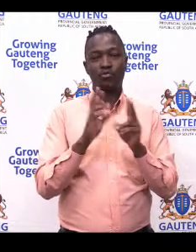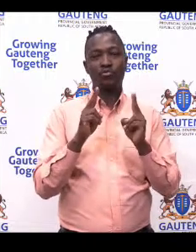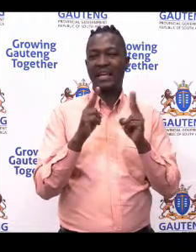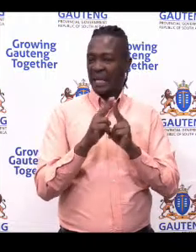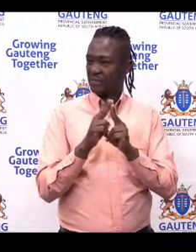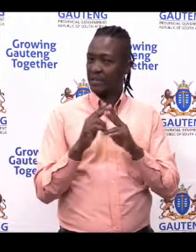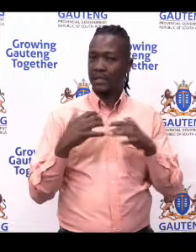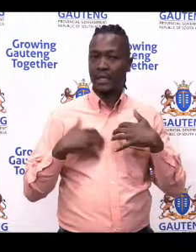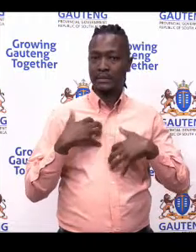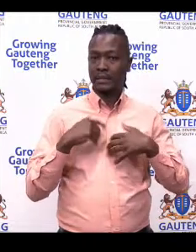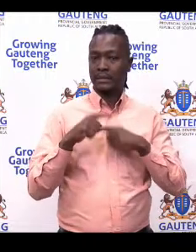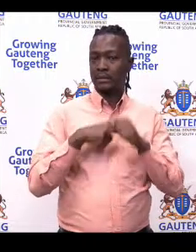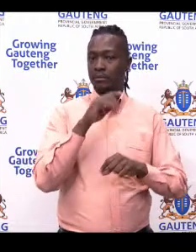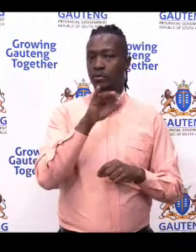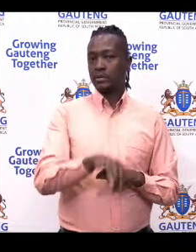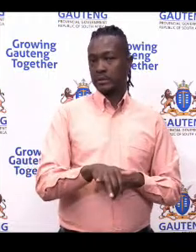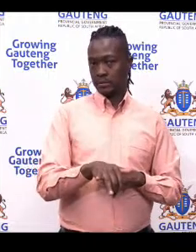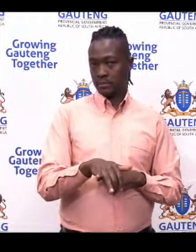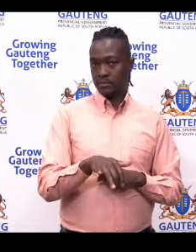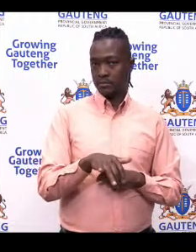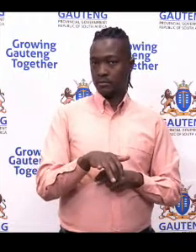with that